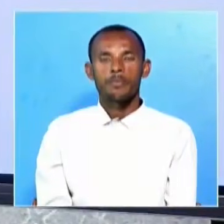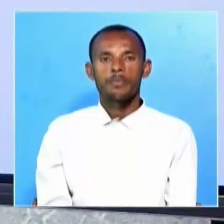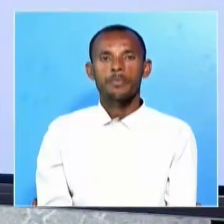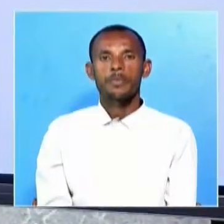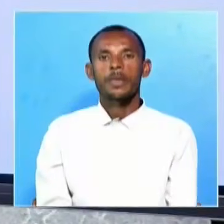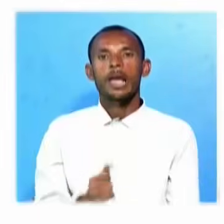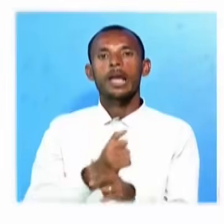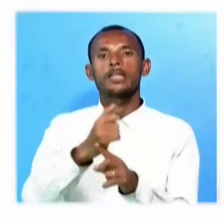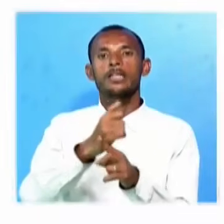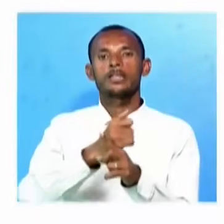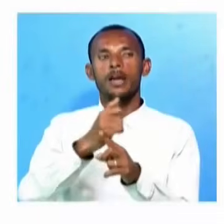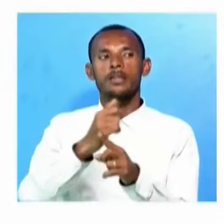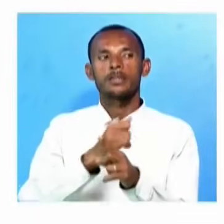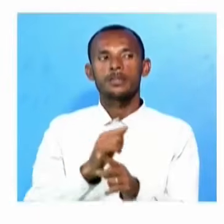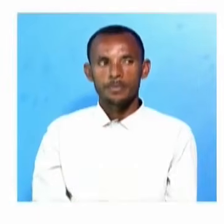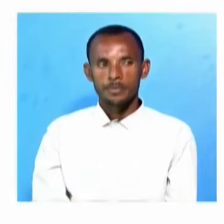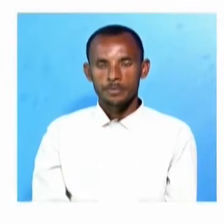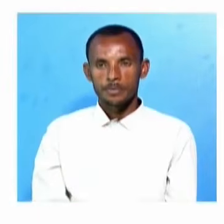exercise.